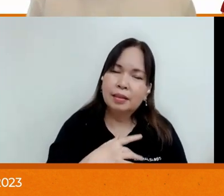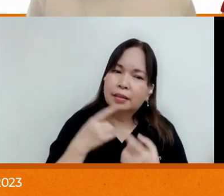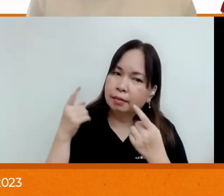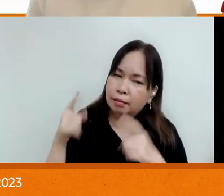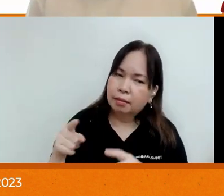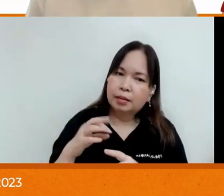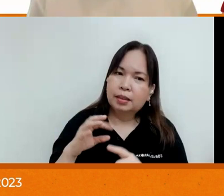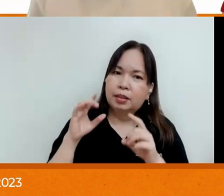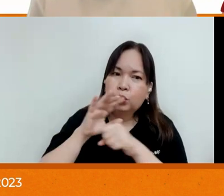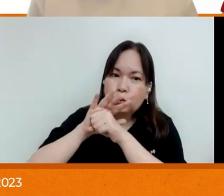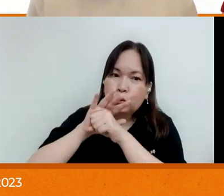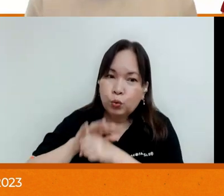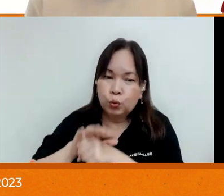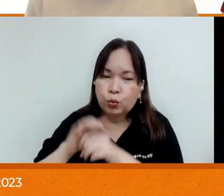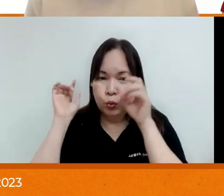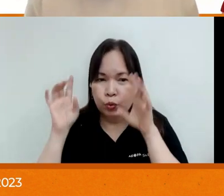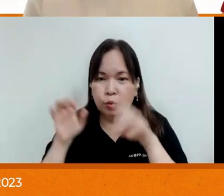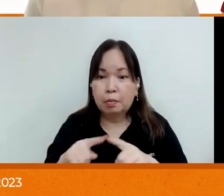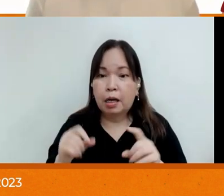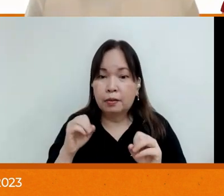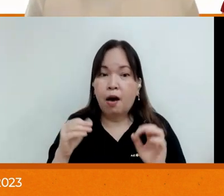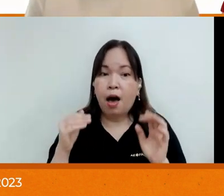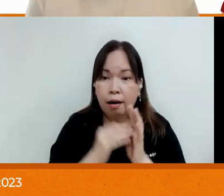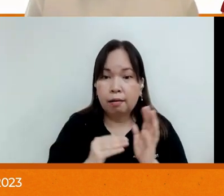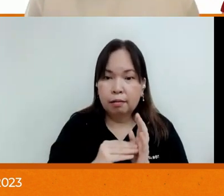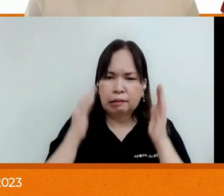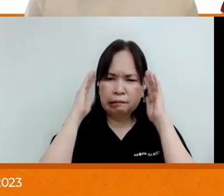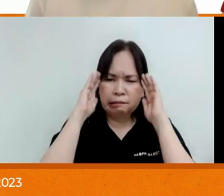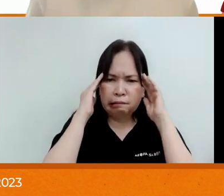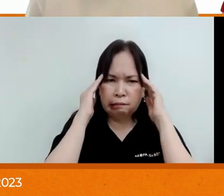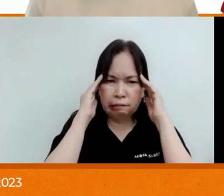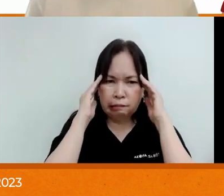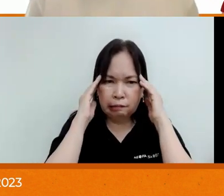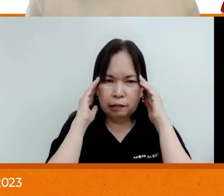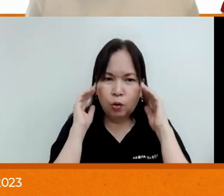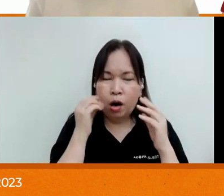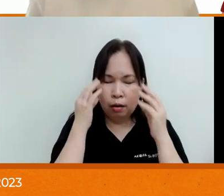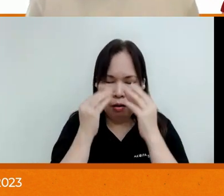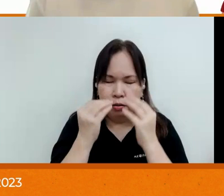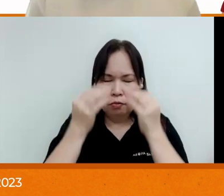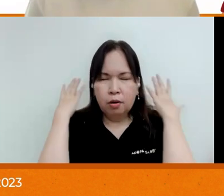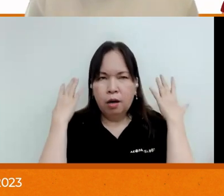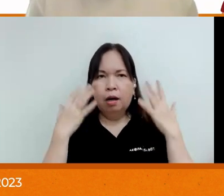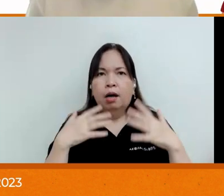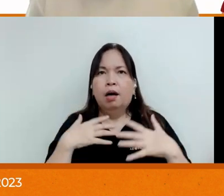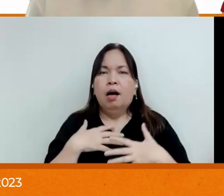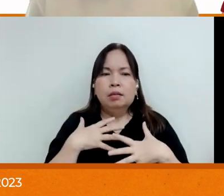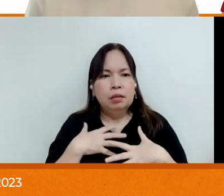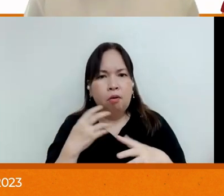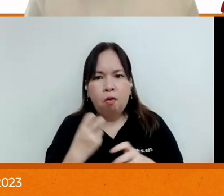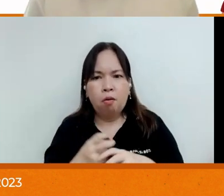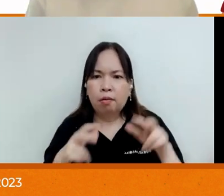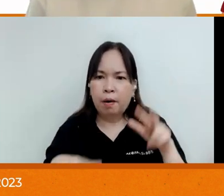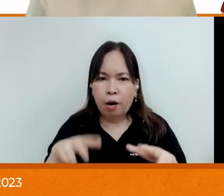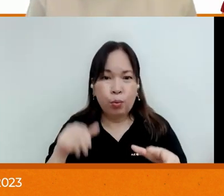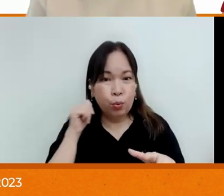when anxiety becomes a constant reality, when kids are constantly overwhelmed or they're not equipped to manage it,